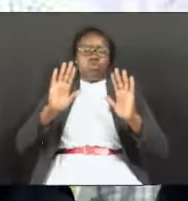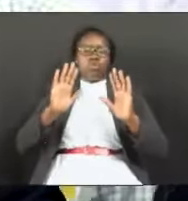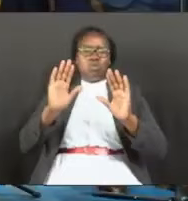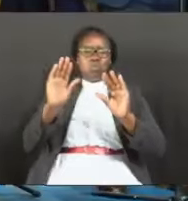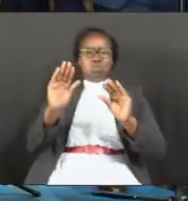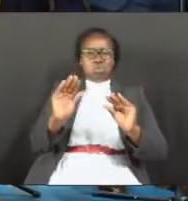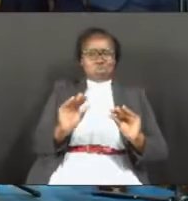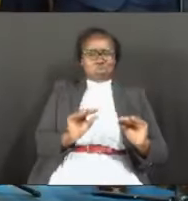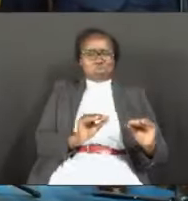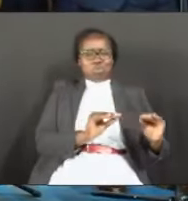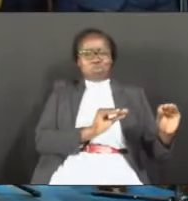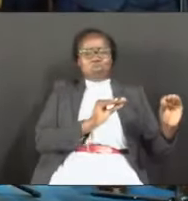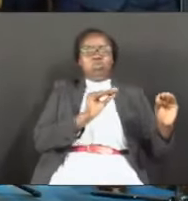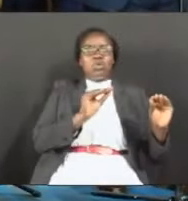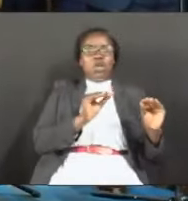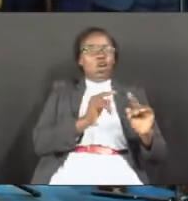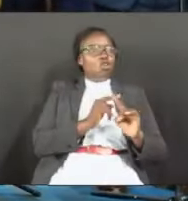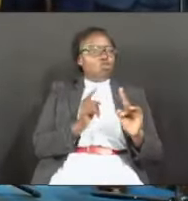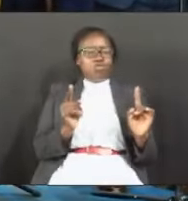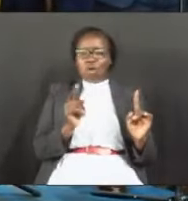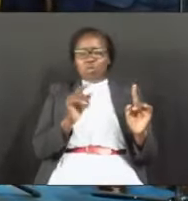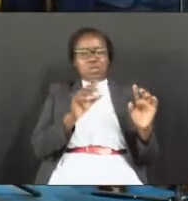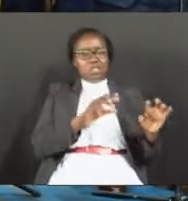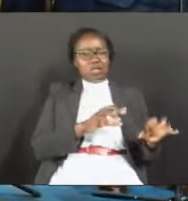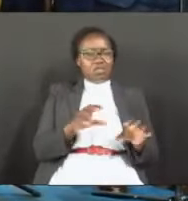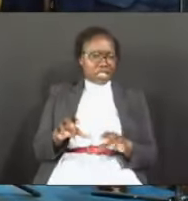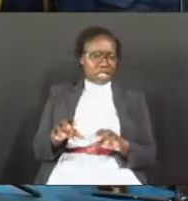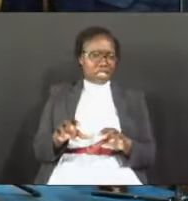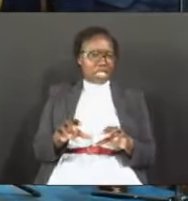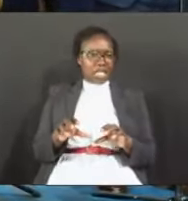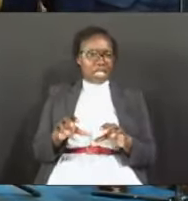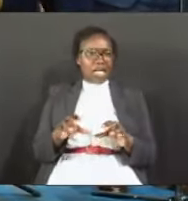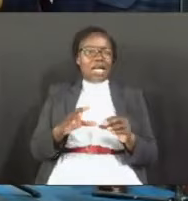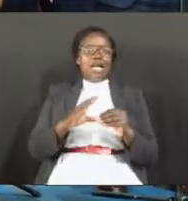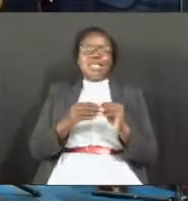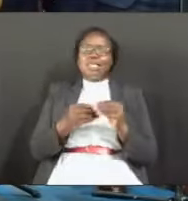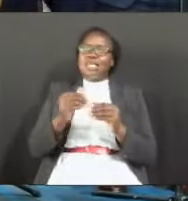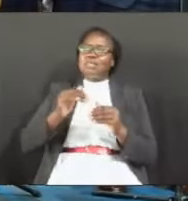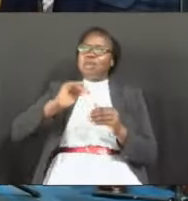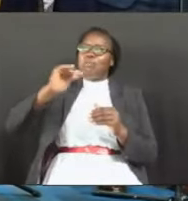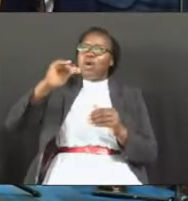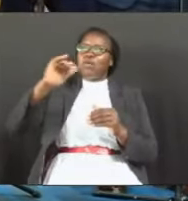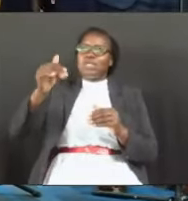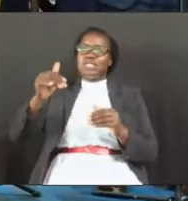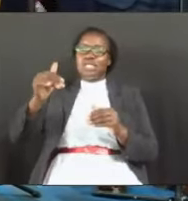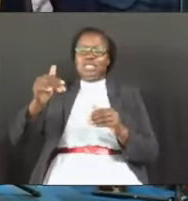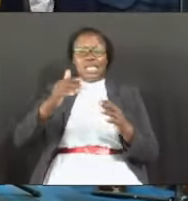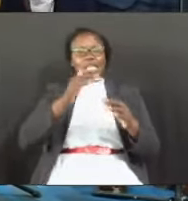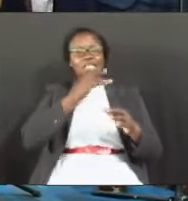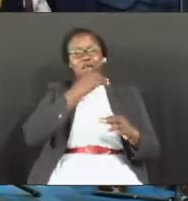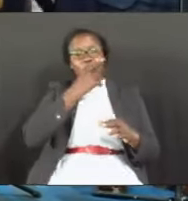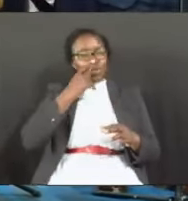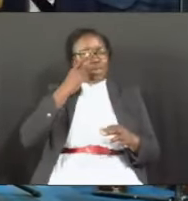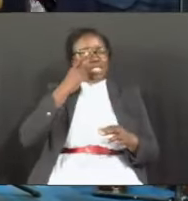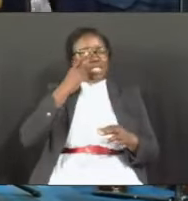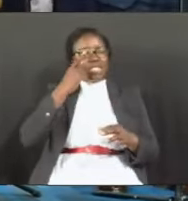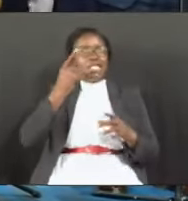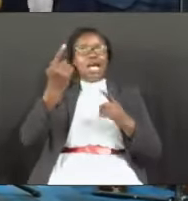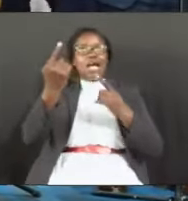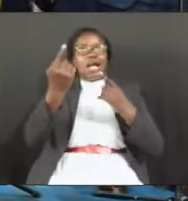from the horrible pits they find themselves in. Create fountains in the wilderness.